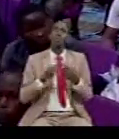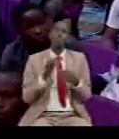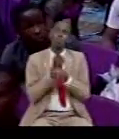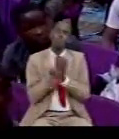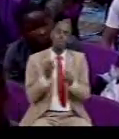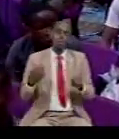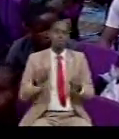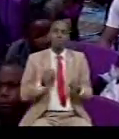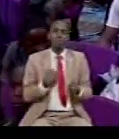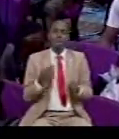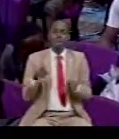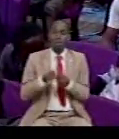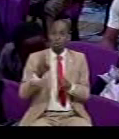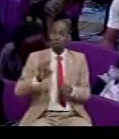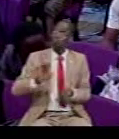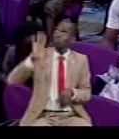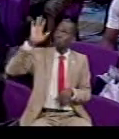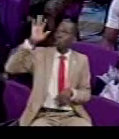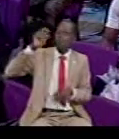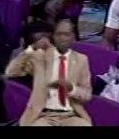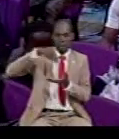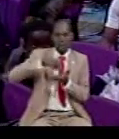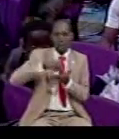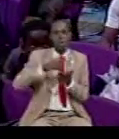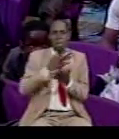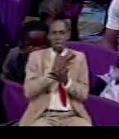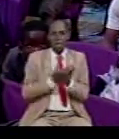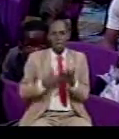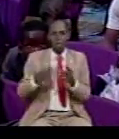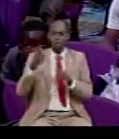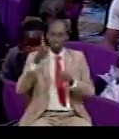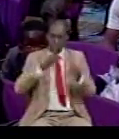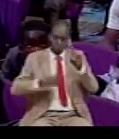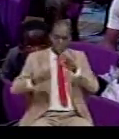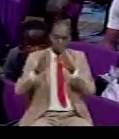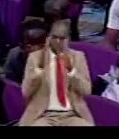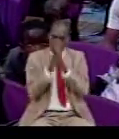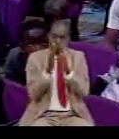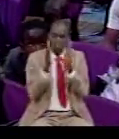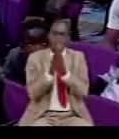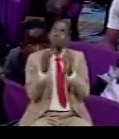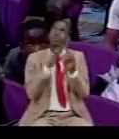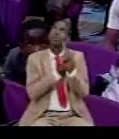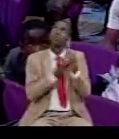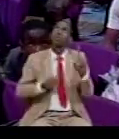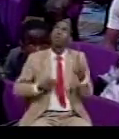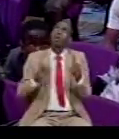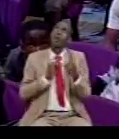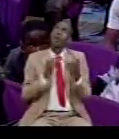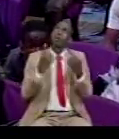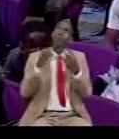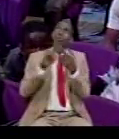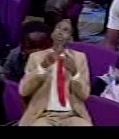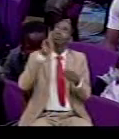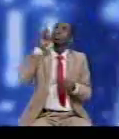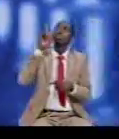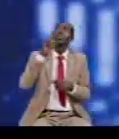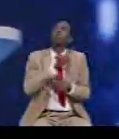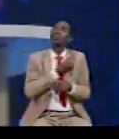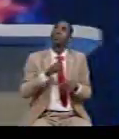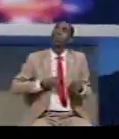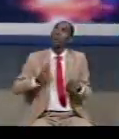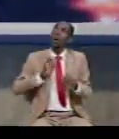please stand up. And you are telling the Lord, Lord, I come. Lord, I